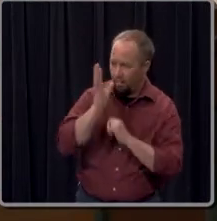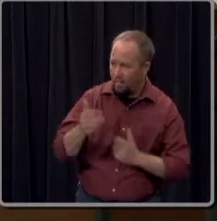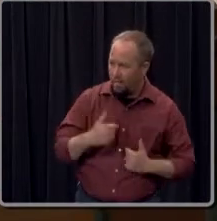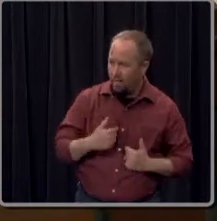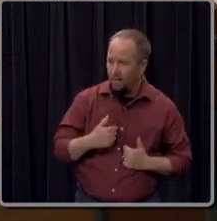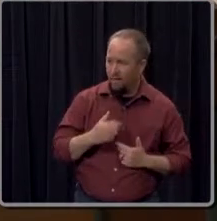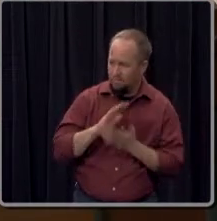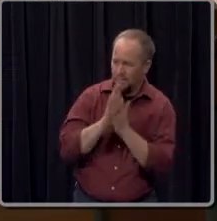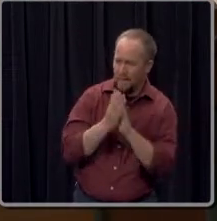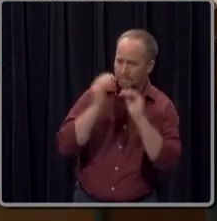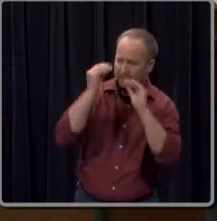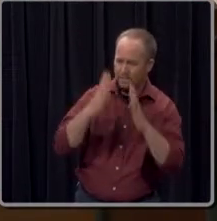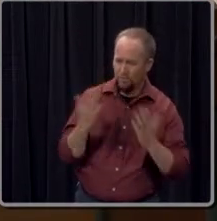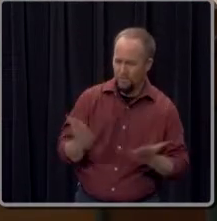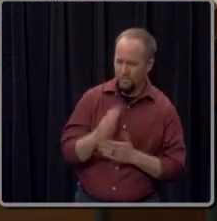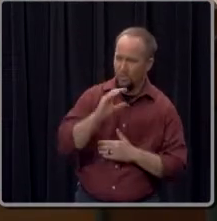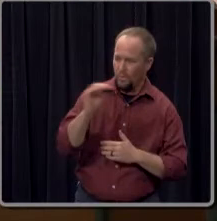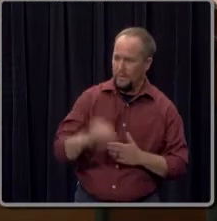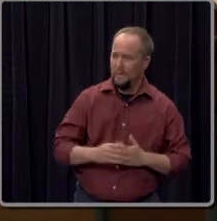to be a teacher in Olathe."